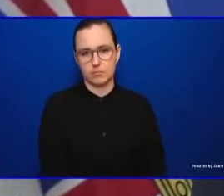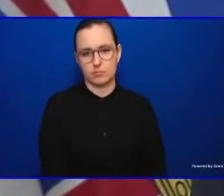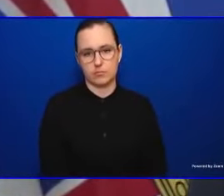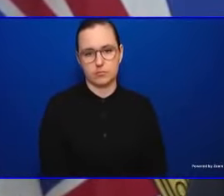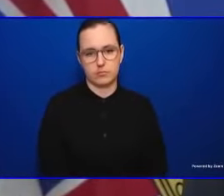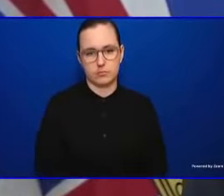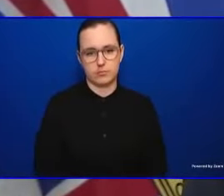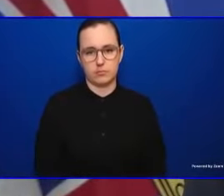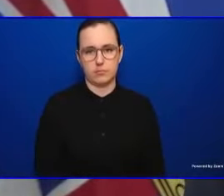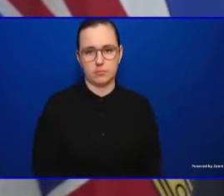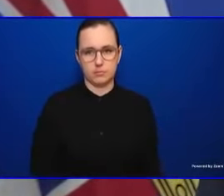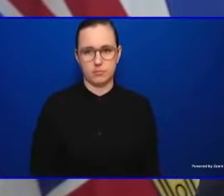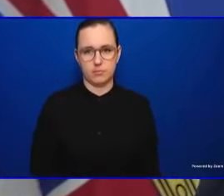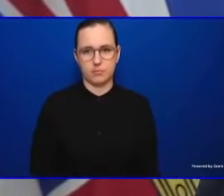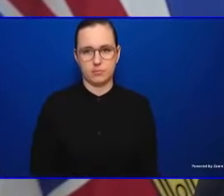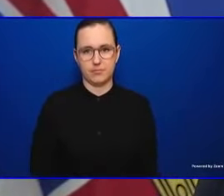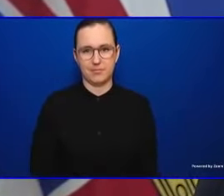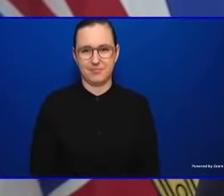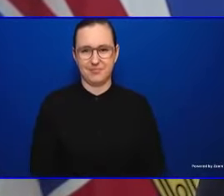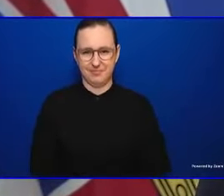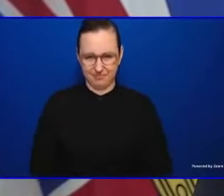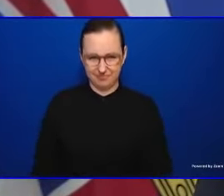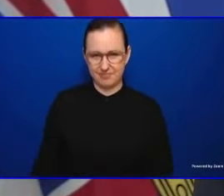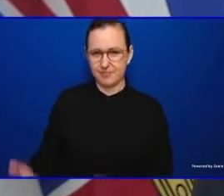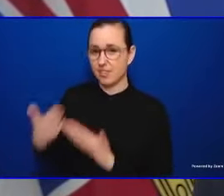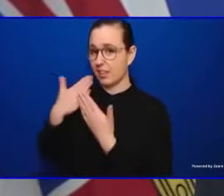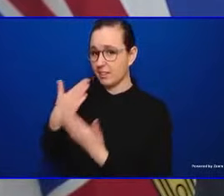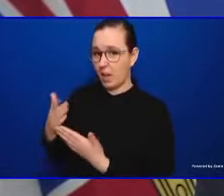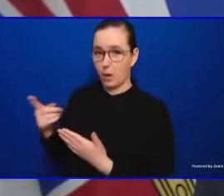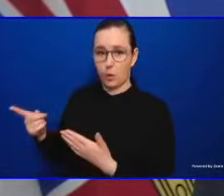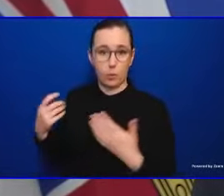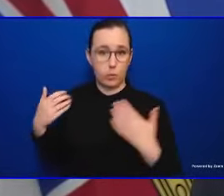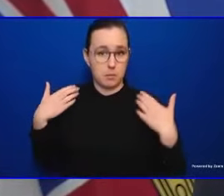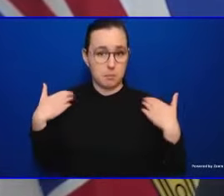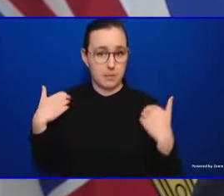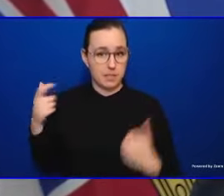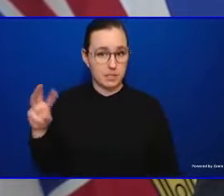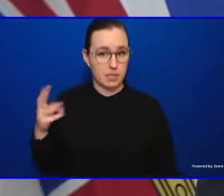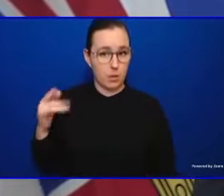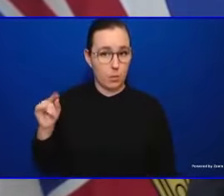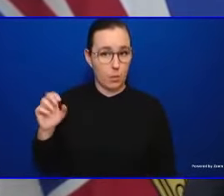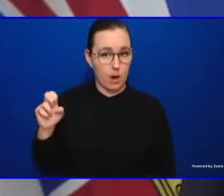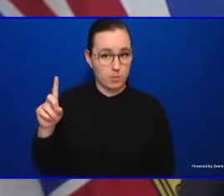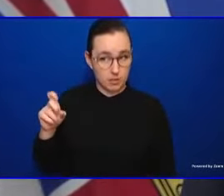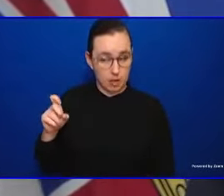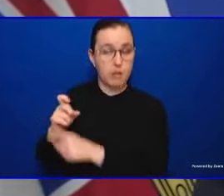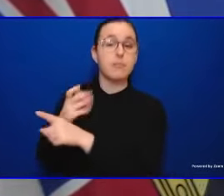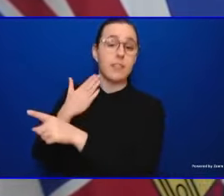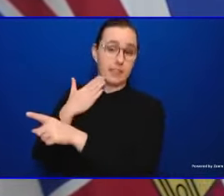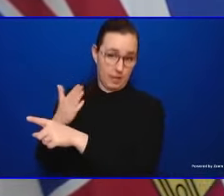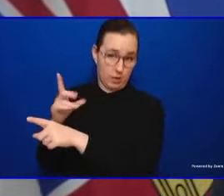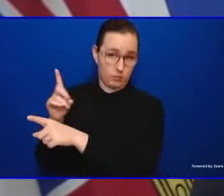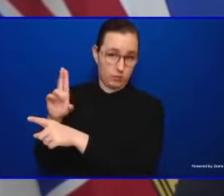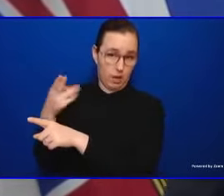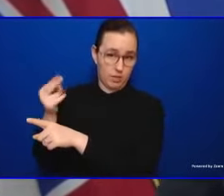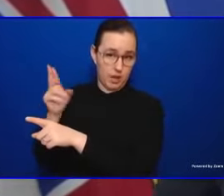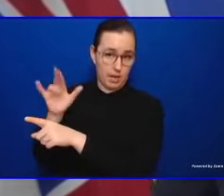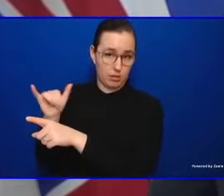Thank you, Minister Whiteside. Thank you, Dr. Henry. Today I'll be providing an update on hospital capacity,